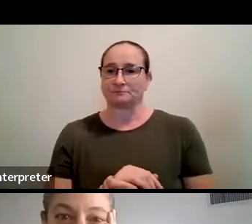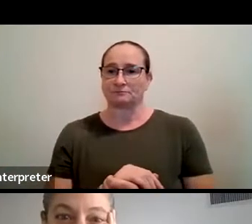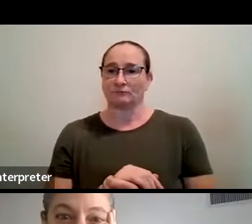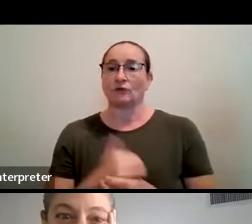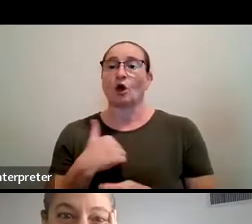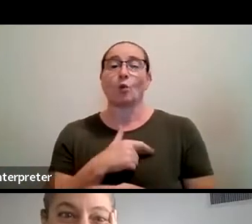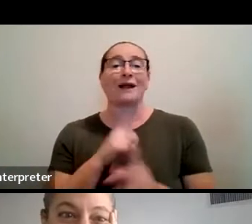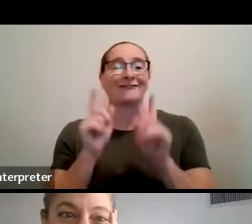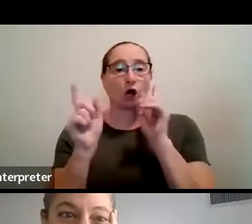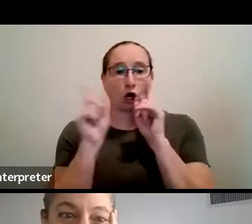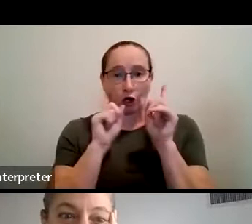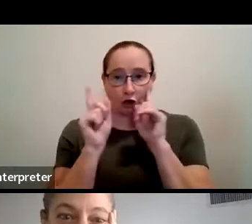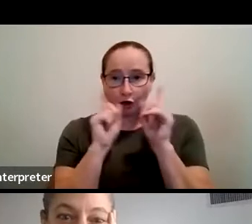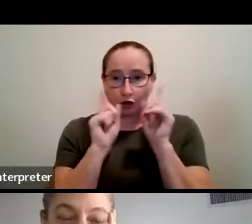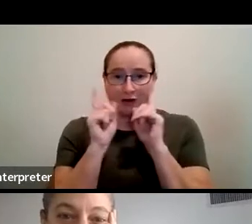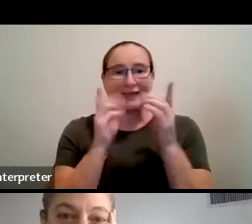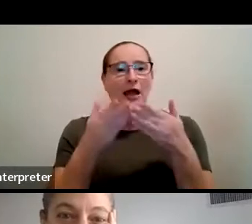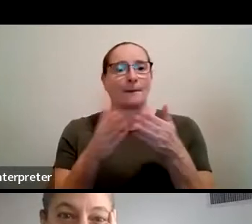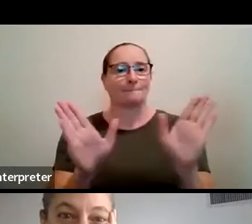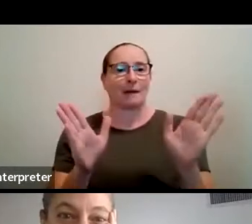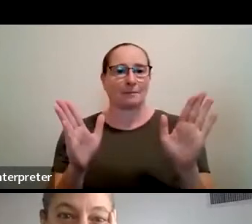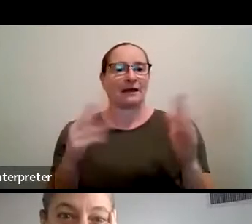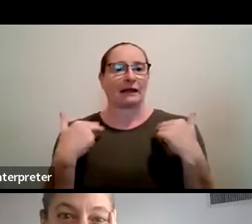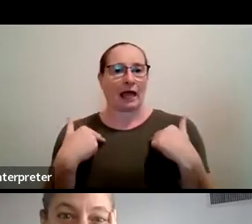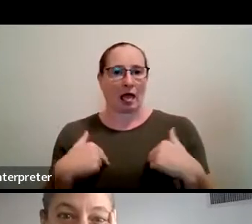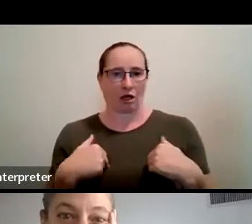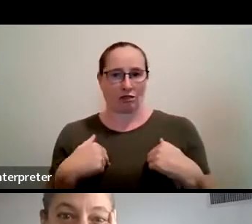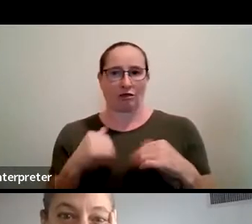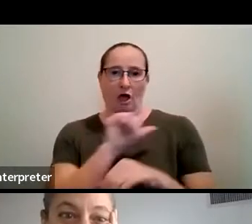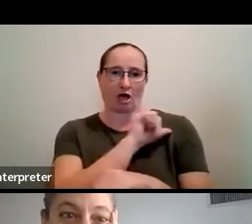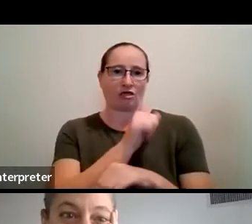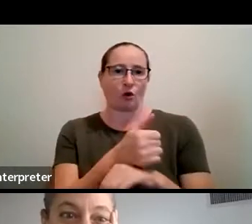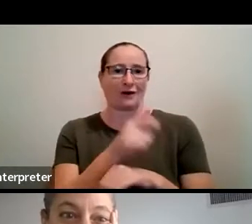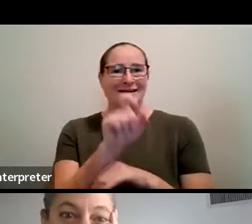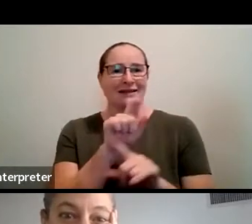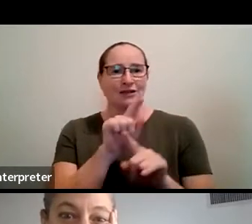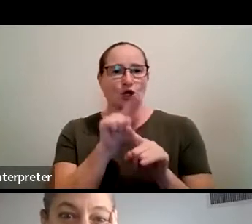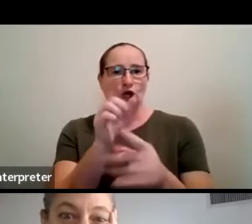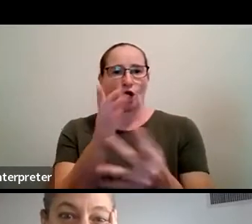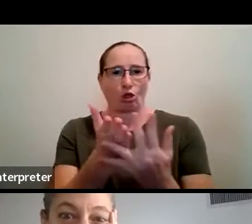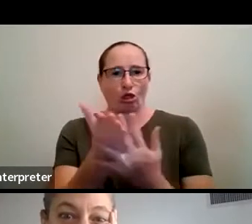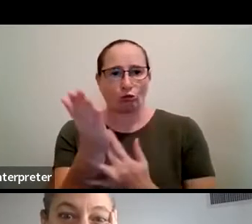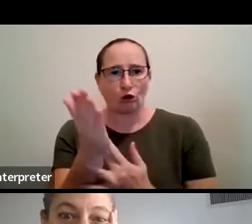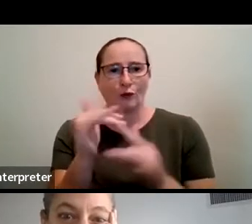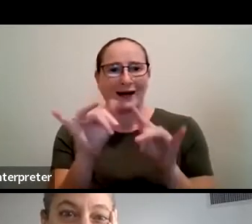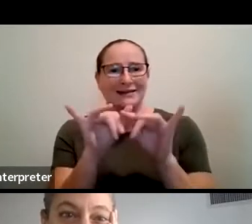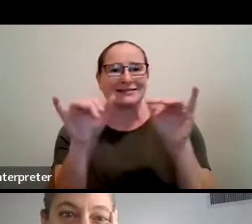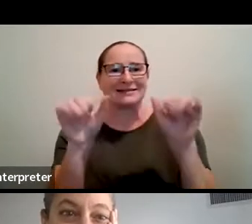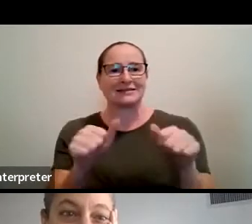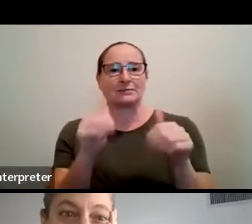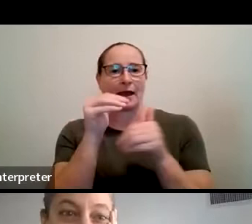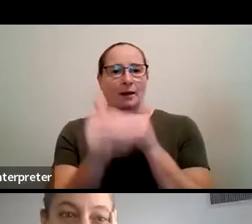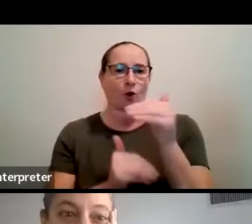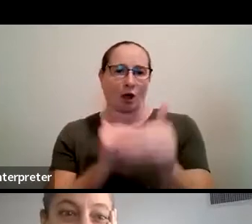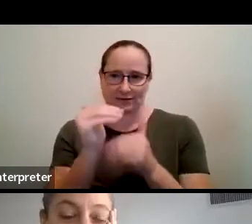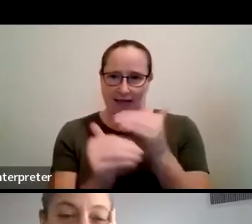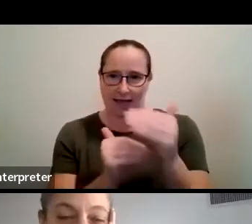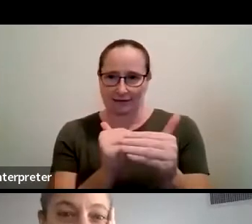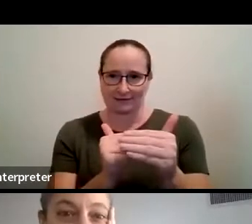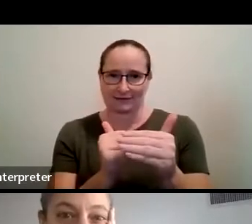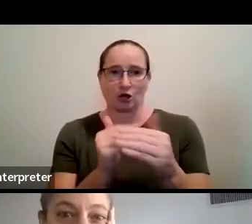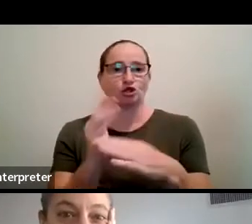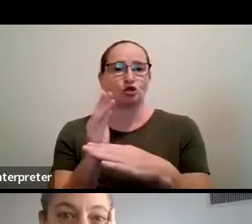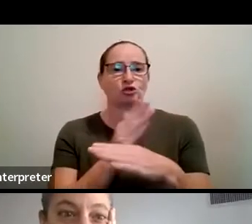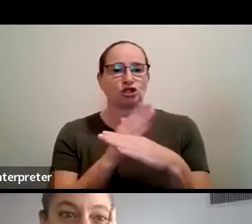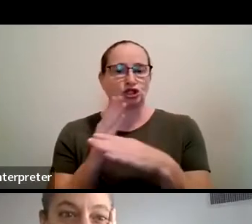we've heard that public health authorities need to go through a systematic process to share